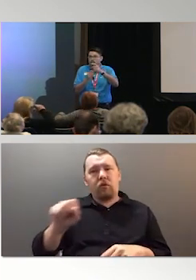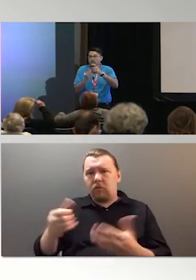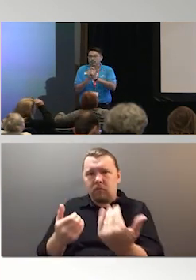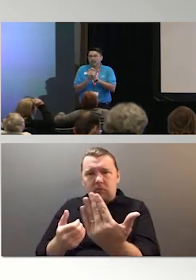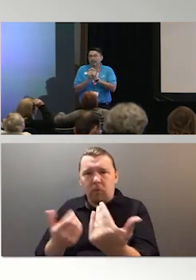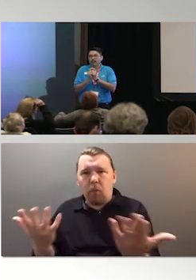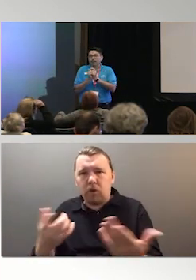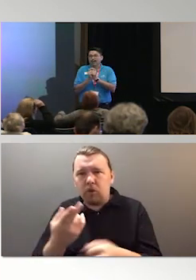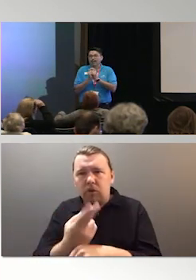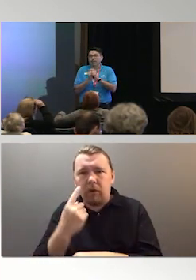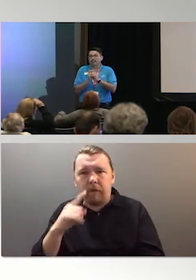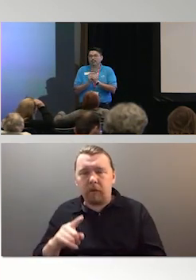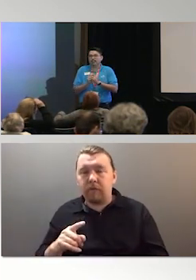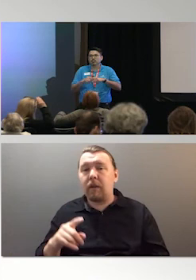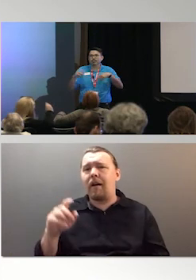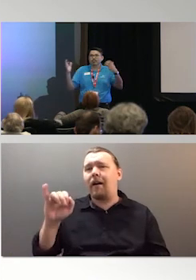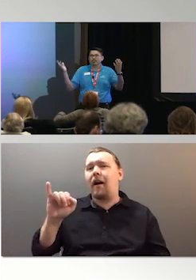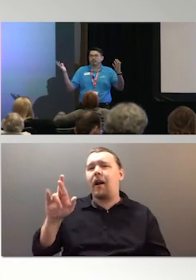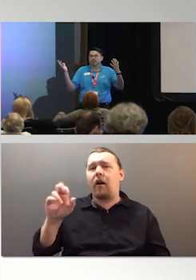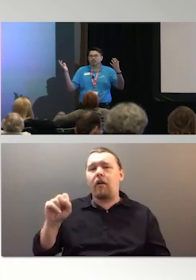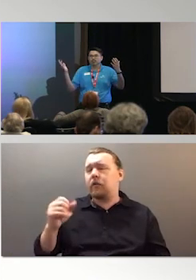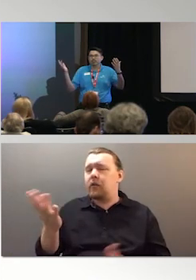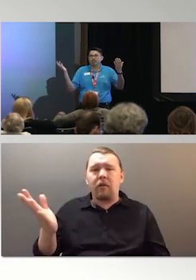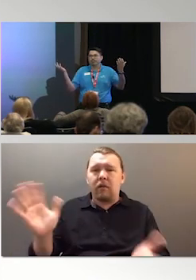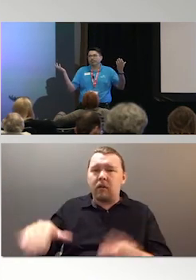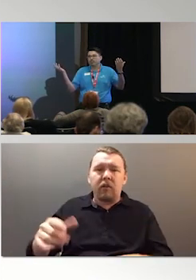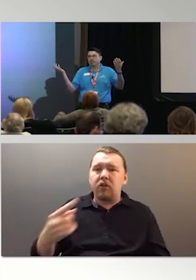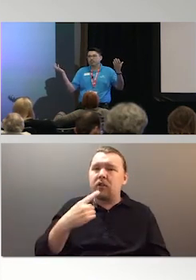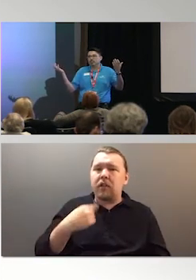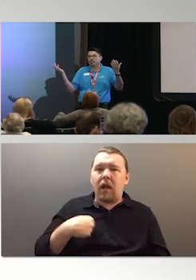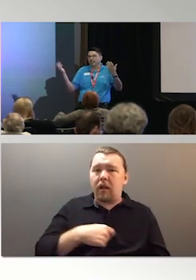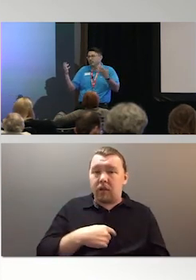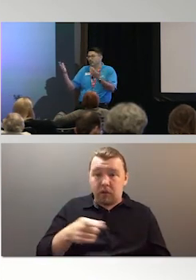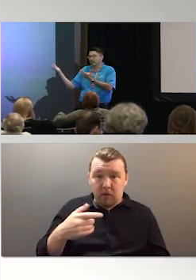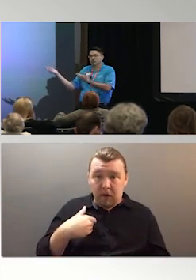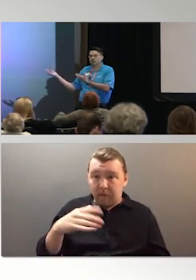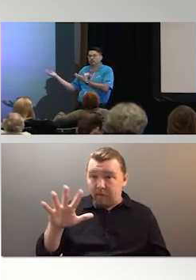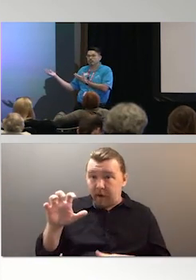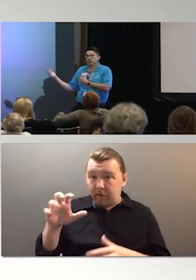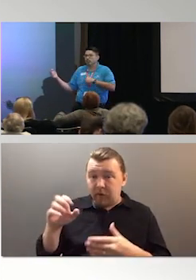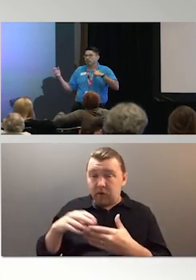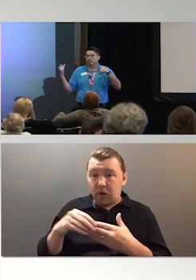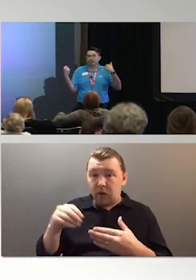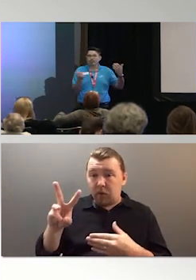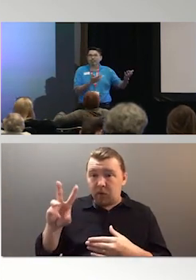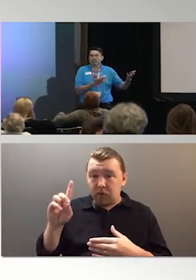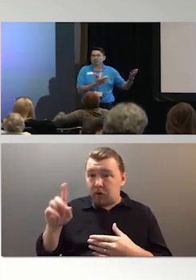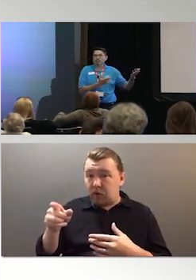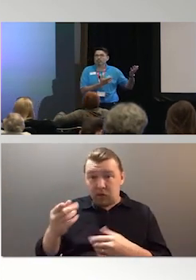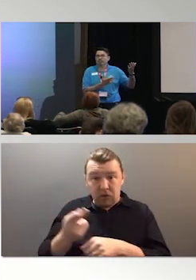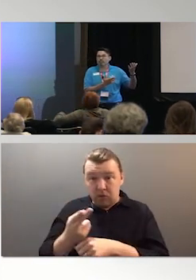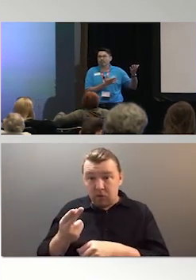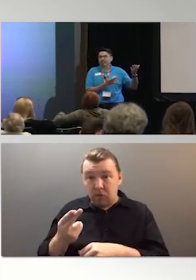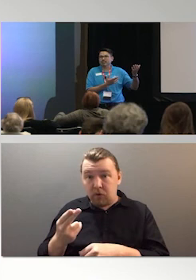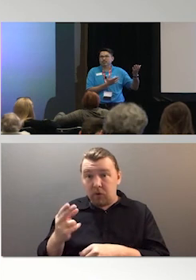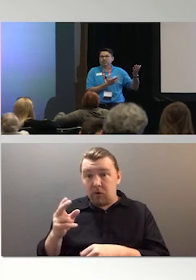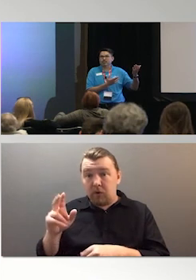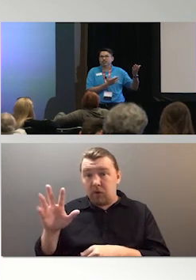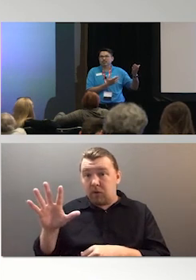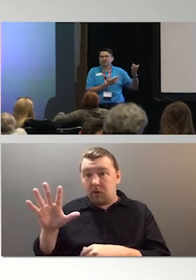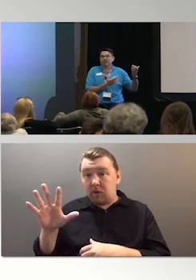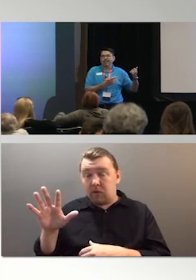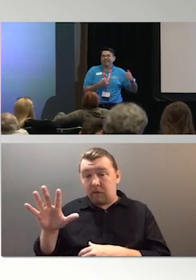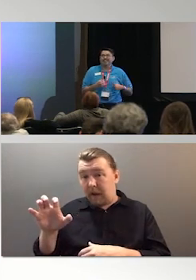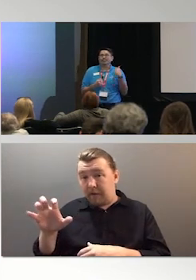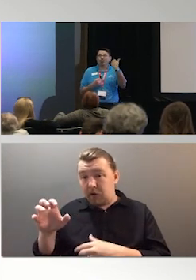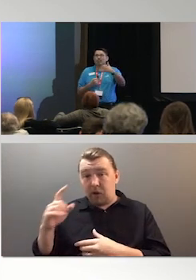for. IRS is like, just tell us, this year you had $500 in able account withdrawals. Did you have $500 in qualified disability